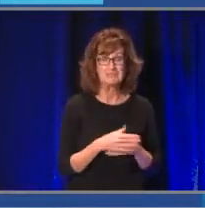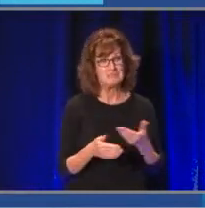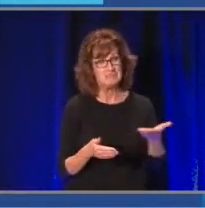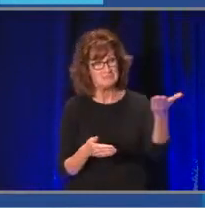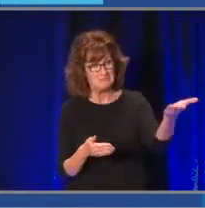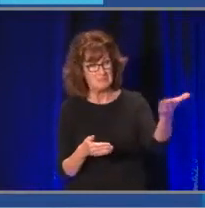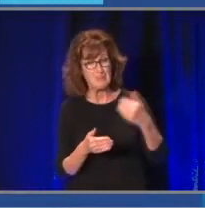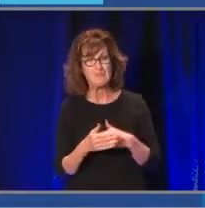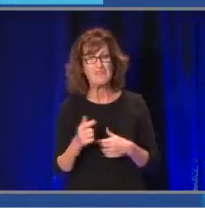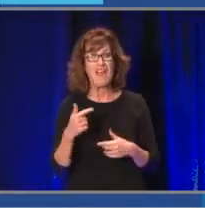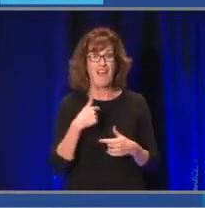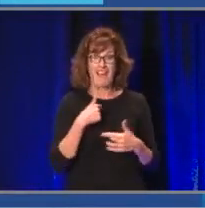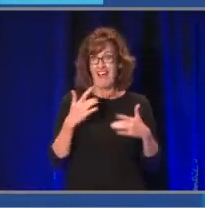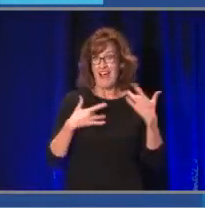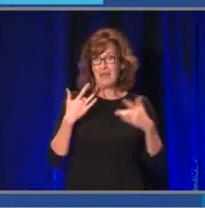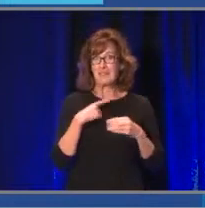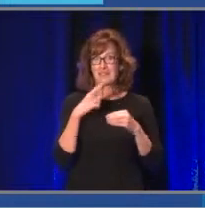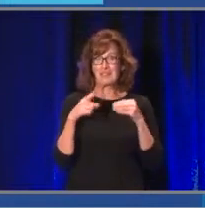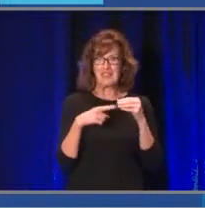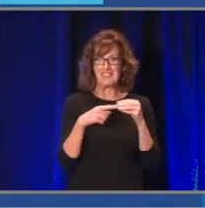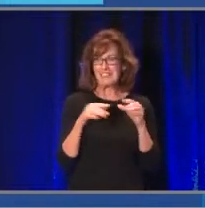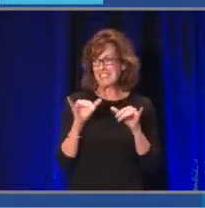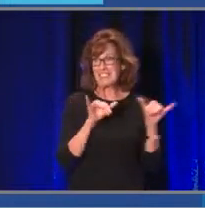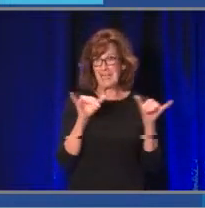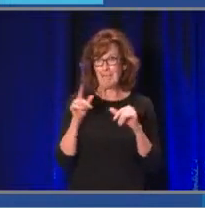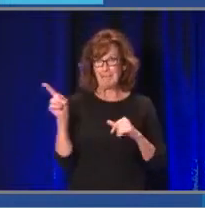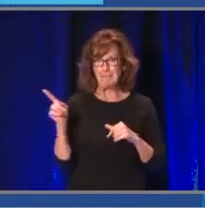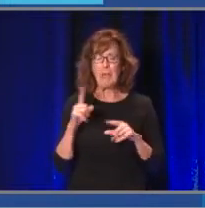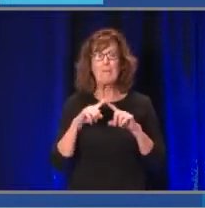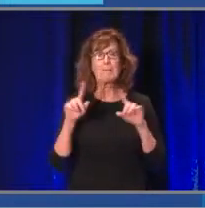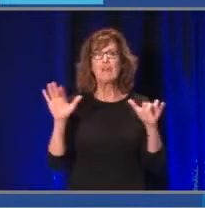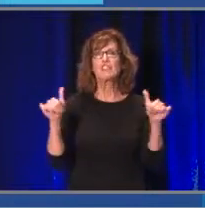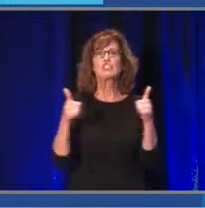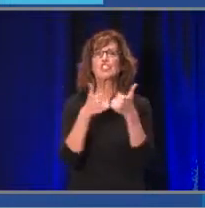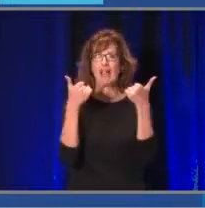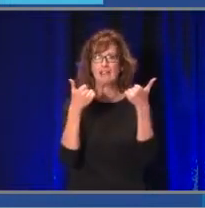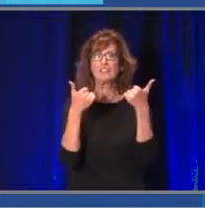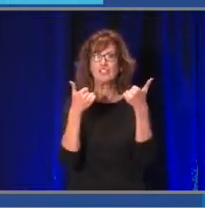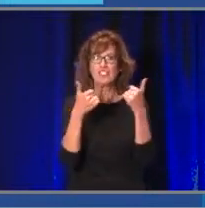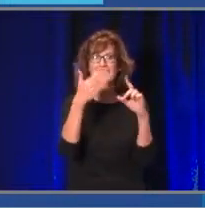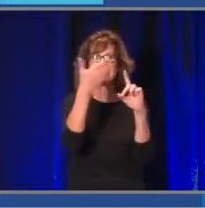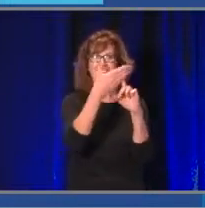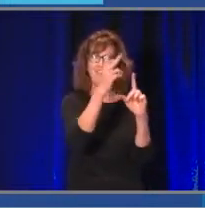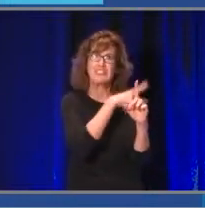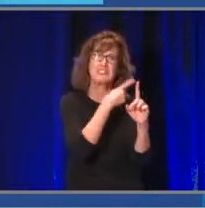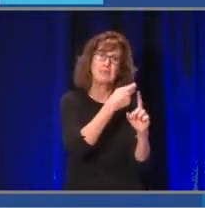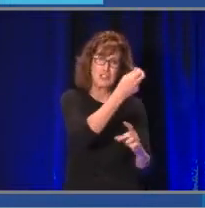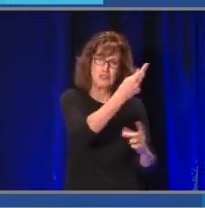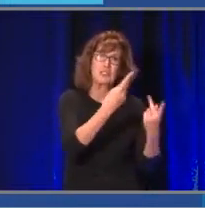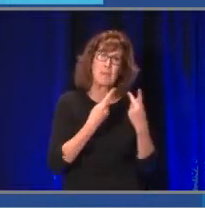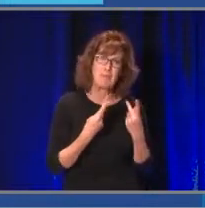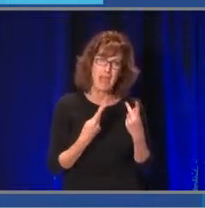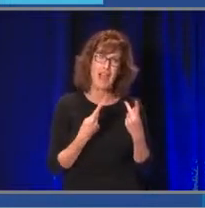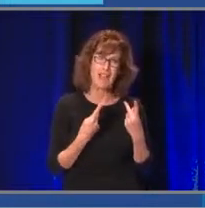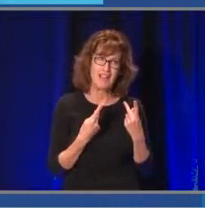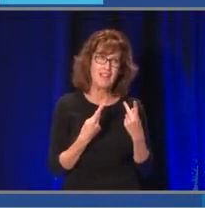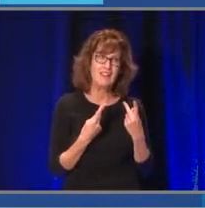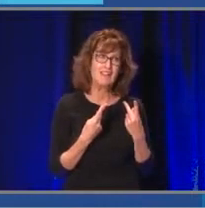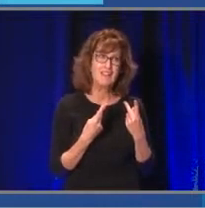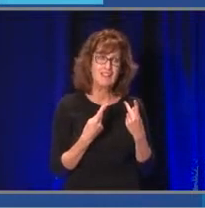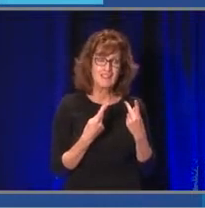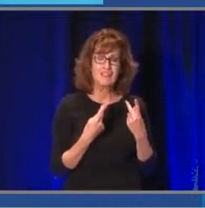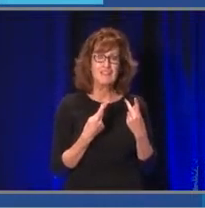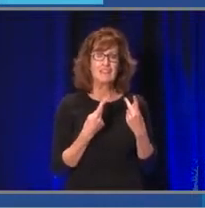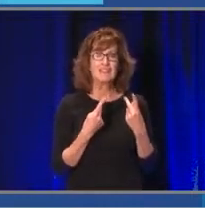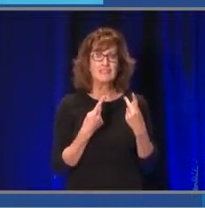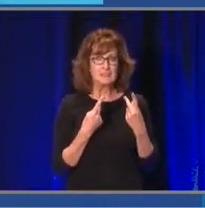I'm excited about the same thing as Olivier said, but I think the challenge is getting patients to come back, feeling careful